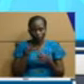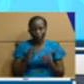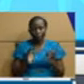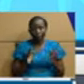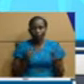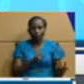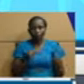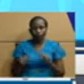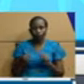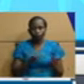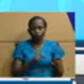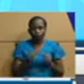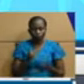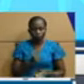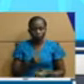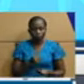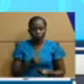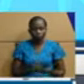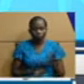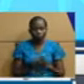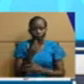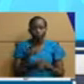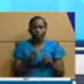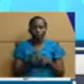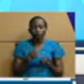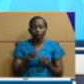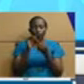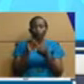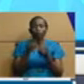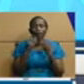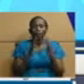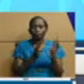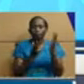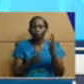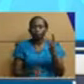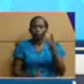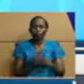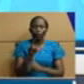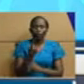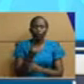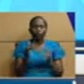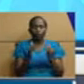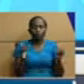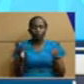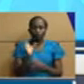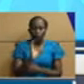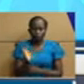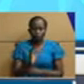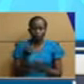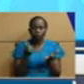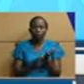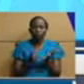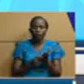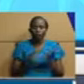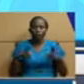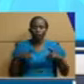conversation. And special thanks also go to the Equal Opportunities Commission, the Uganda Retirement Benefits